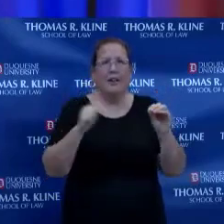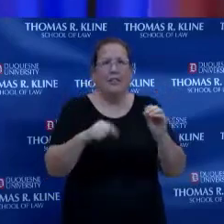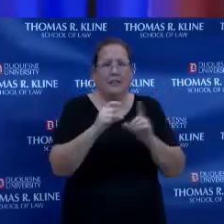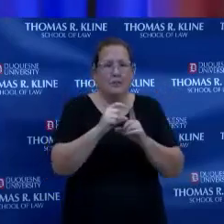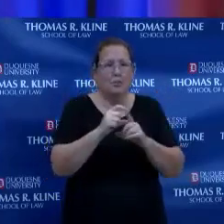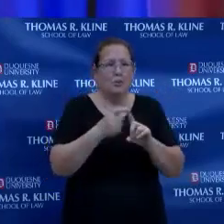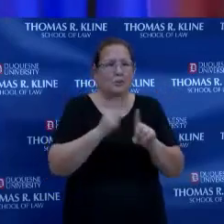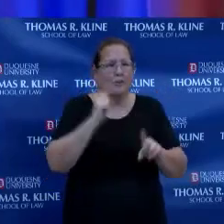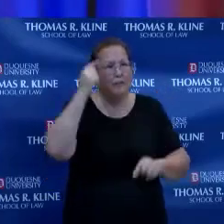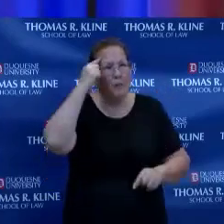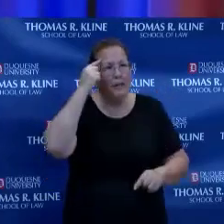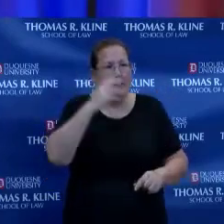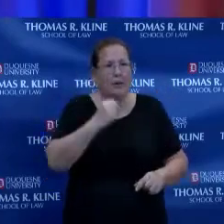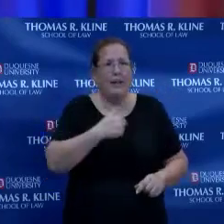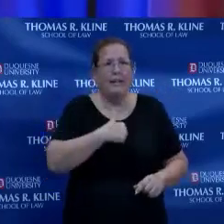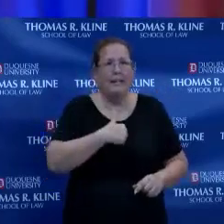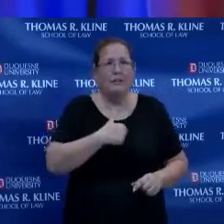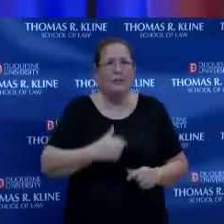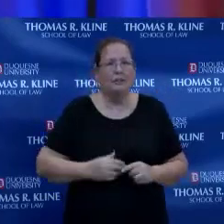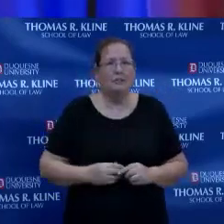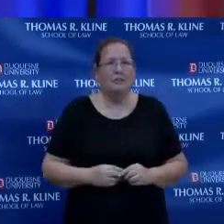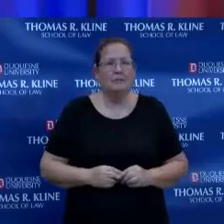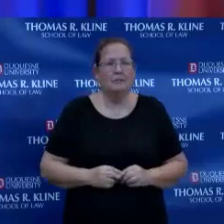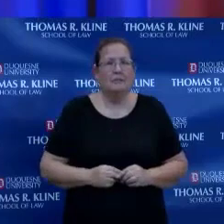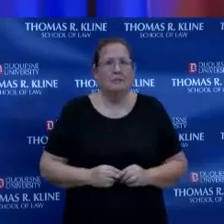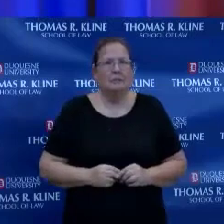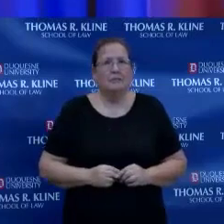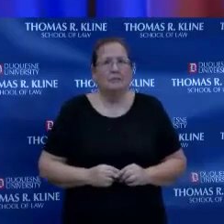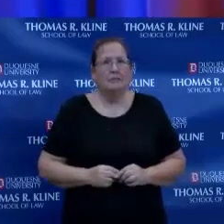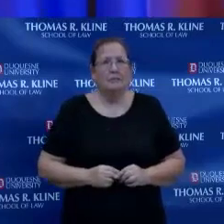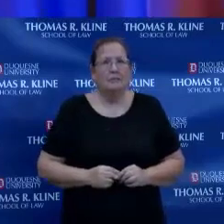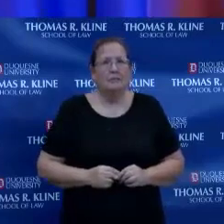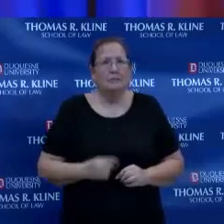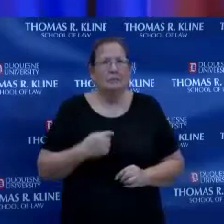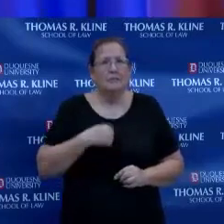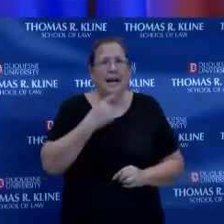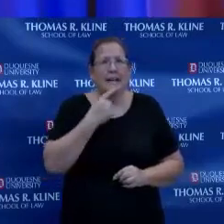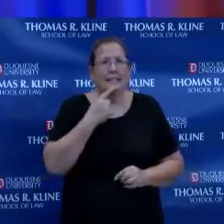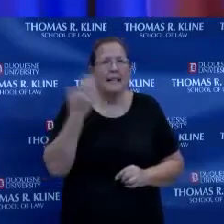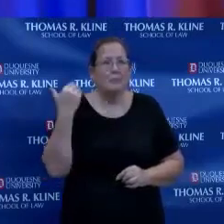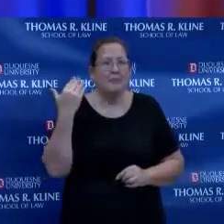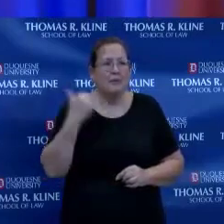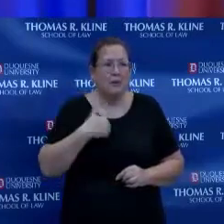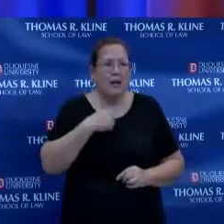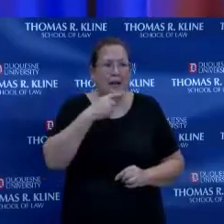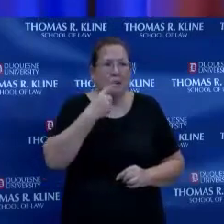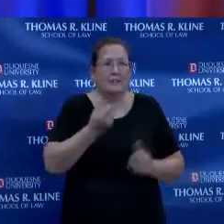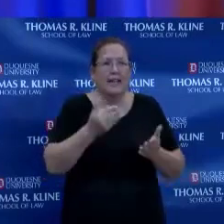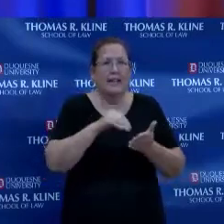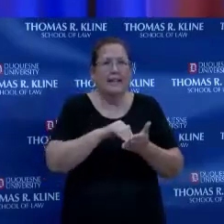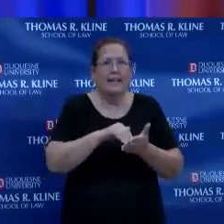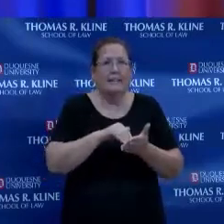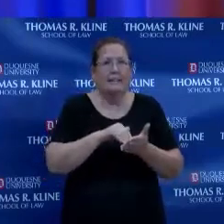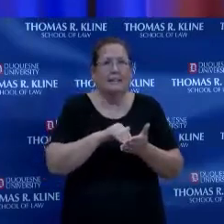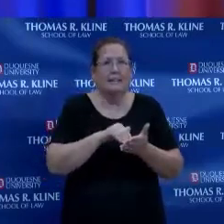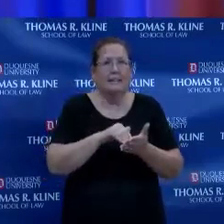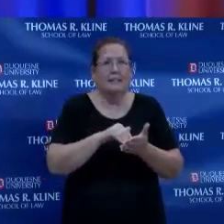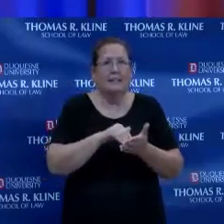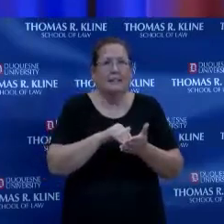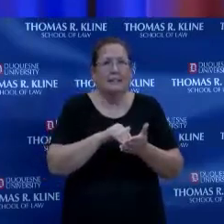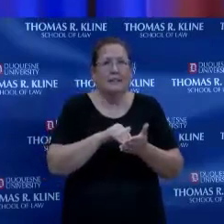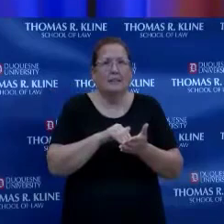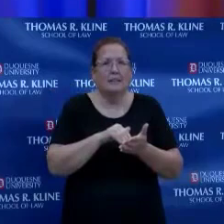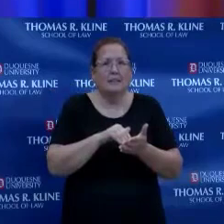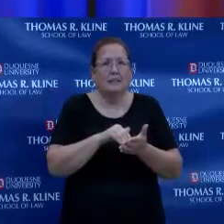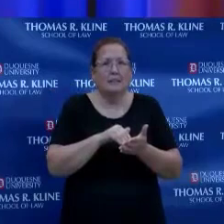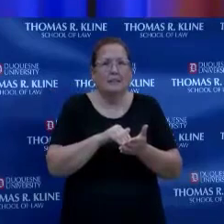from right here. I've said it before, and I'll say it again. This is home.